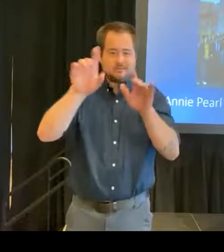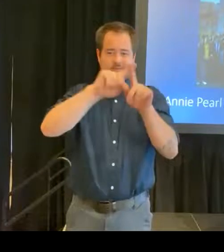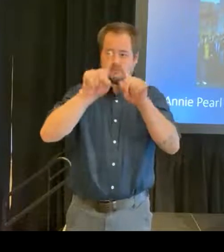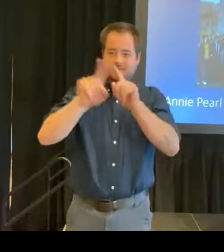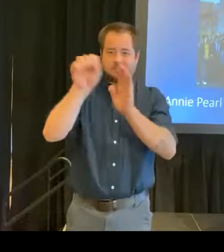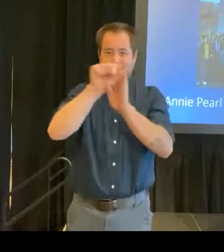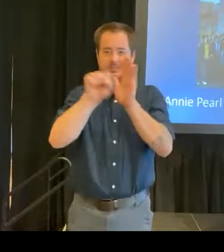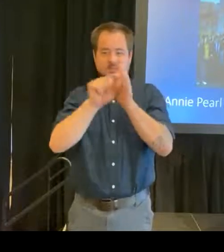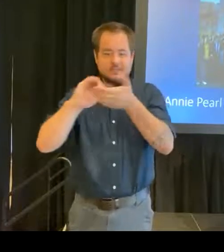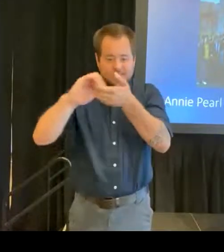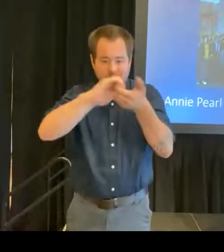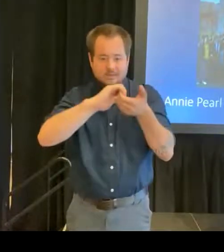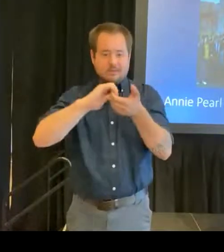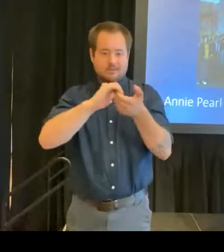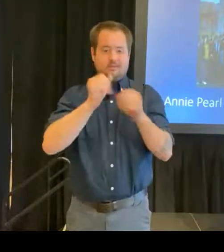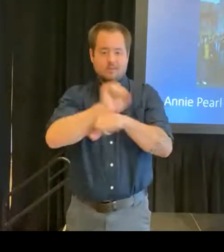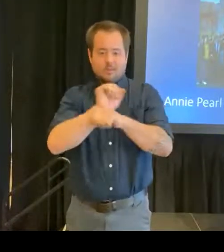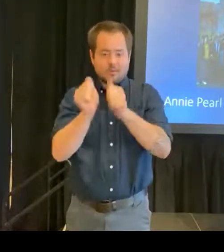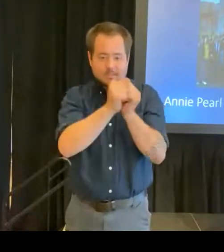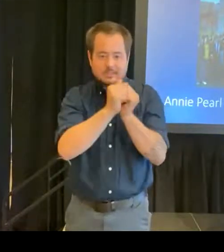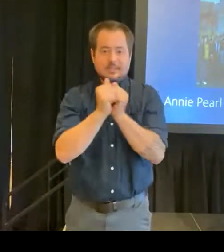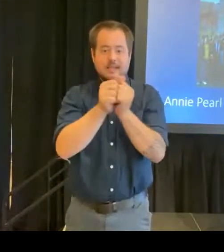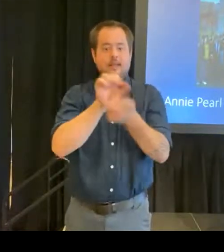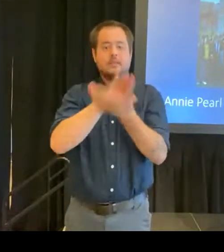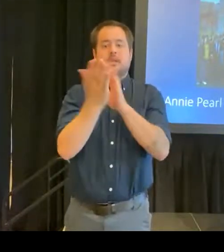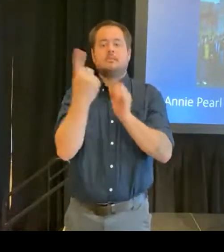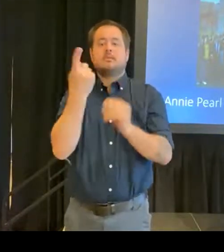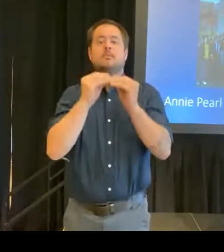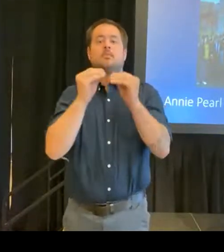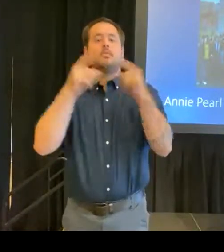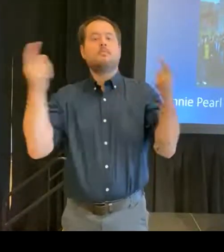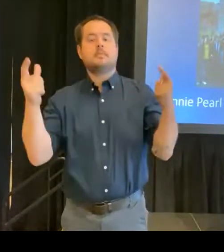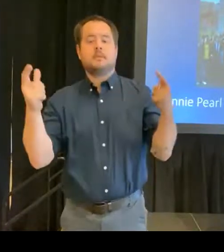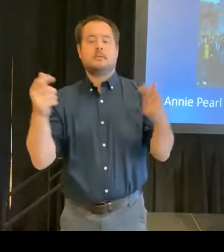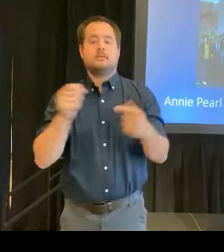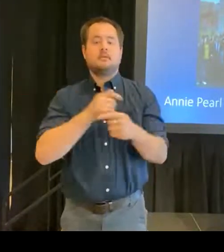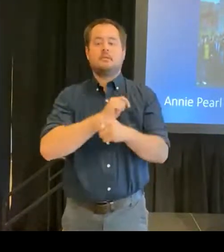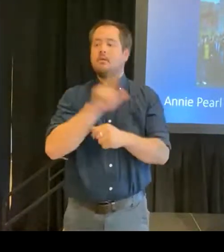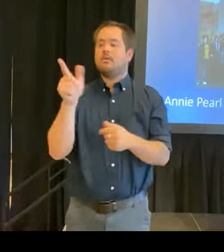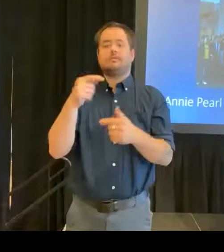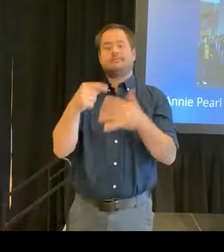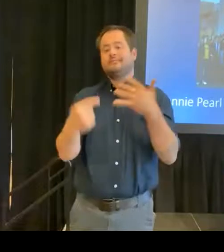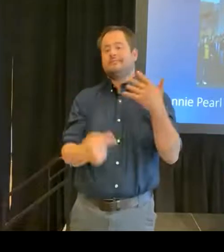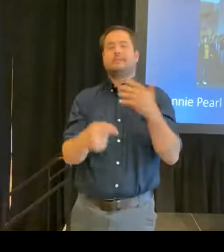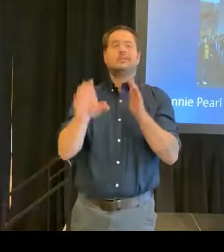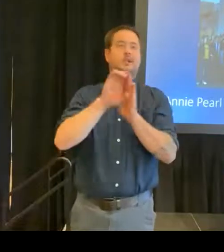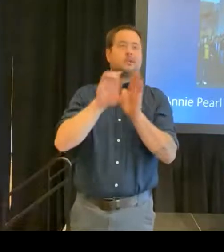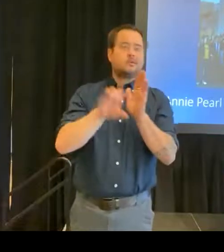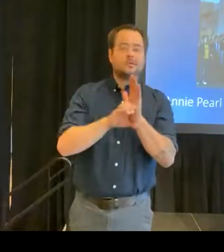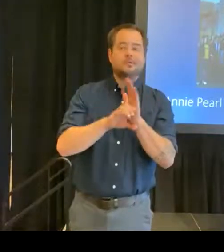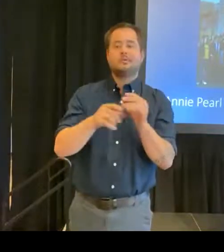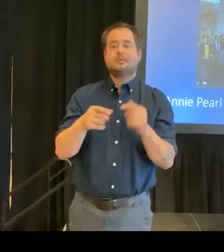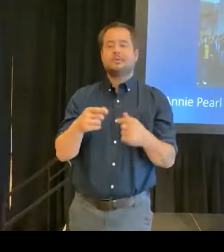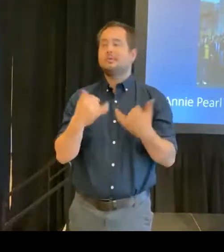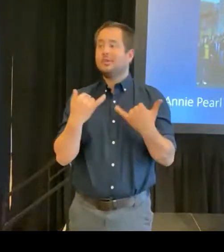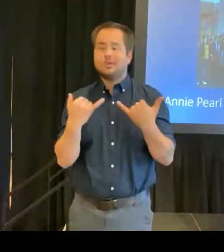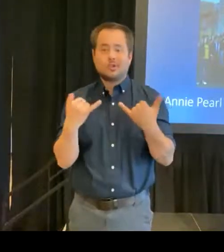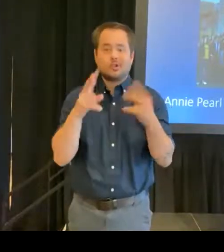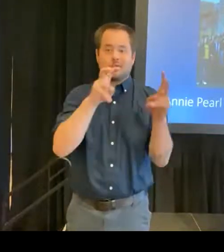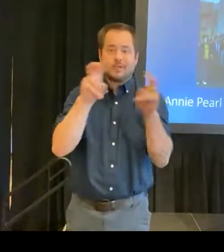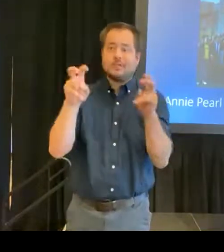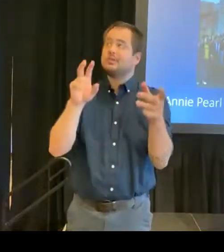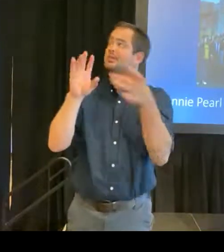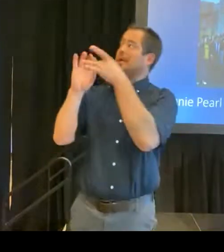what they were. And all of this stuff about the Constitution, all of this stuff about these current issues that relate back to